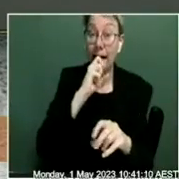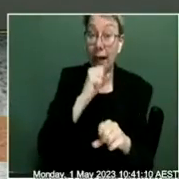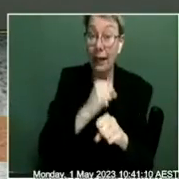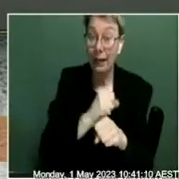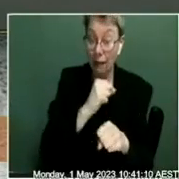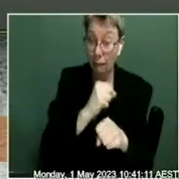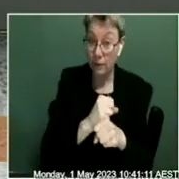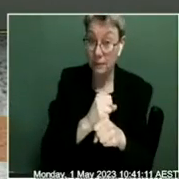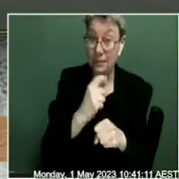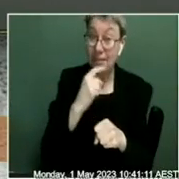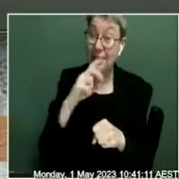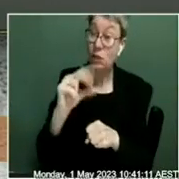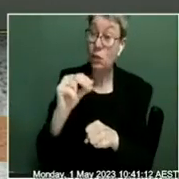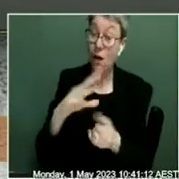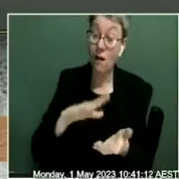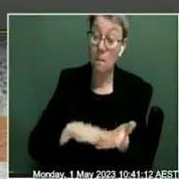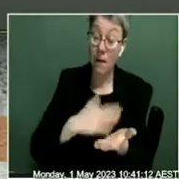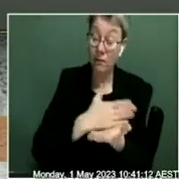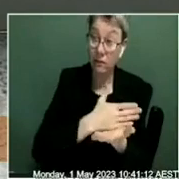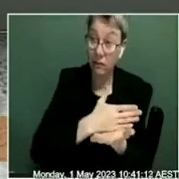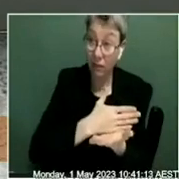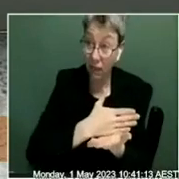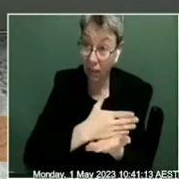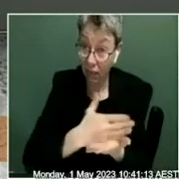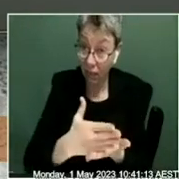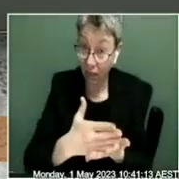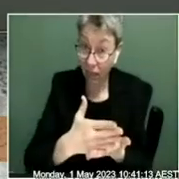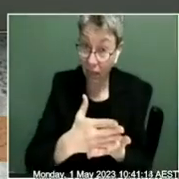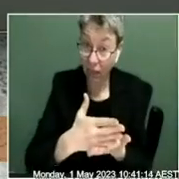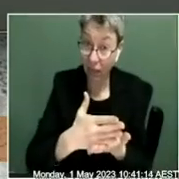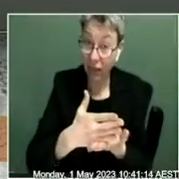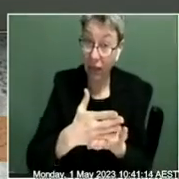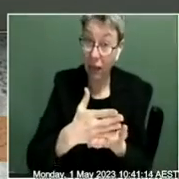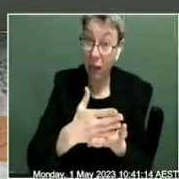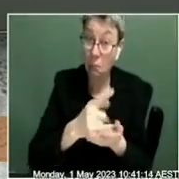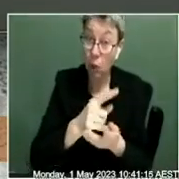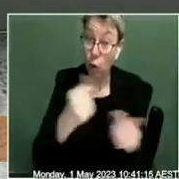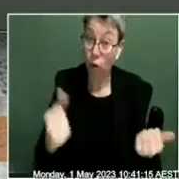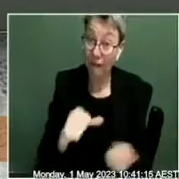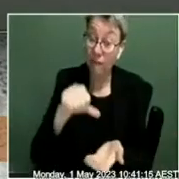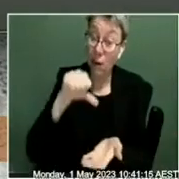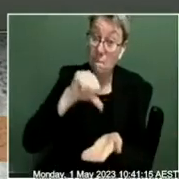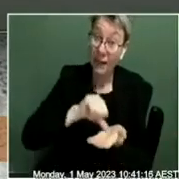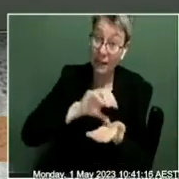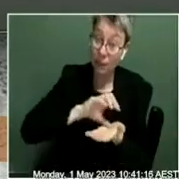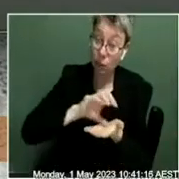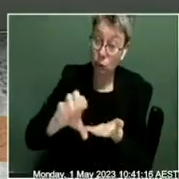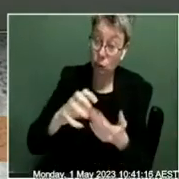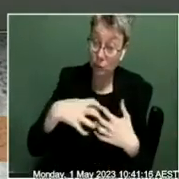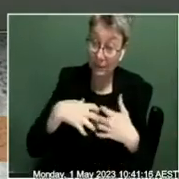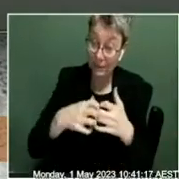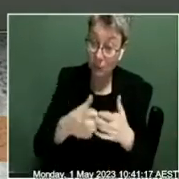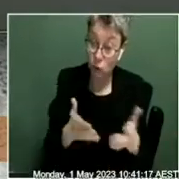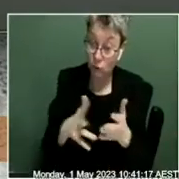of statewide services? We did. And